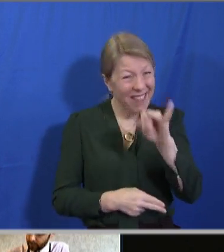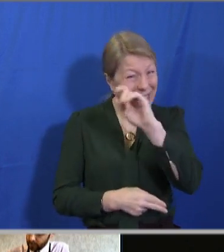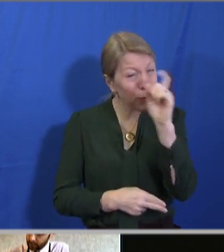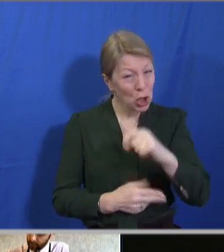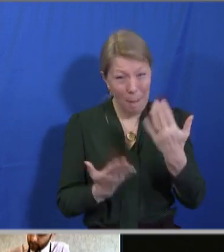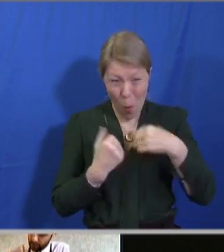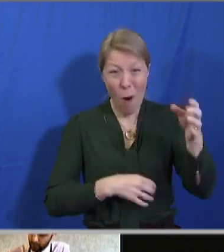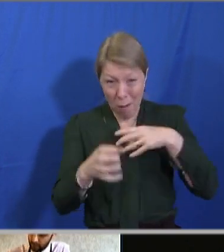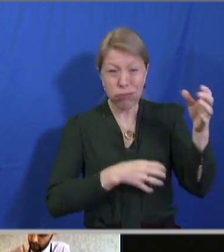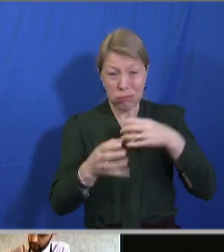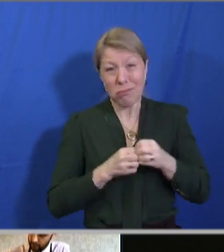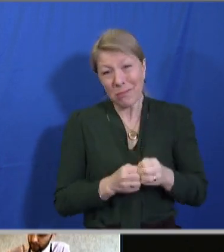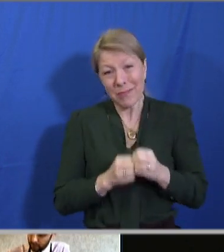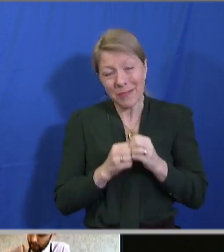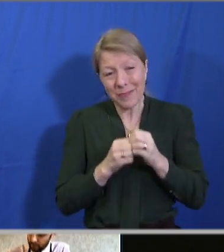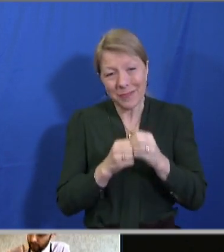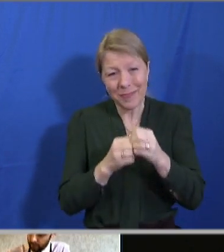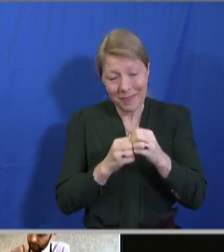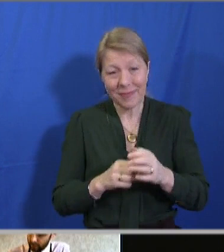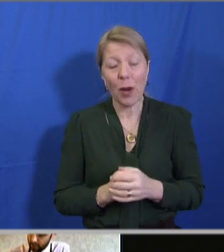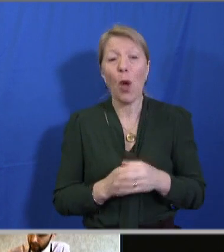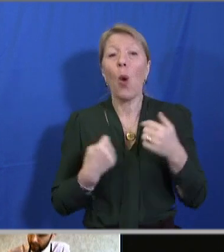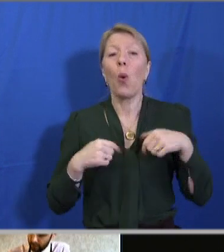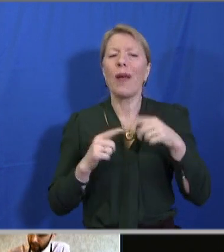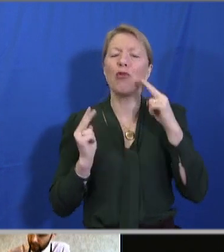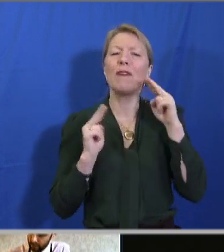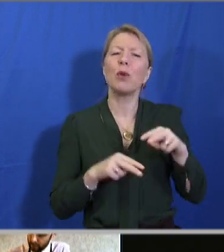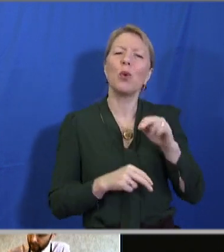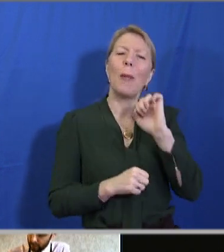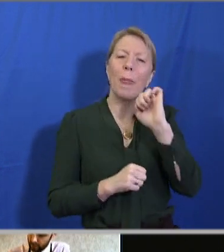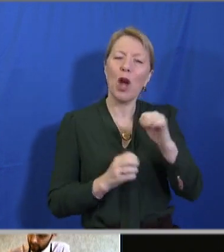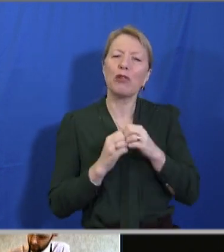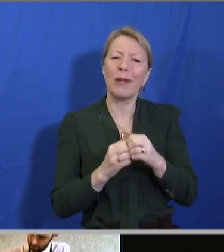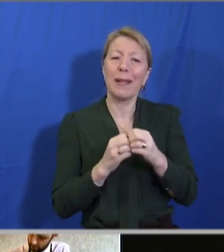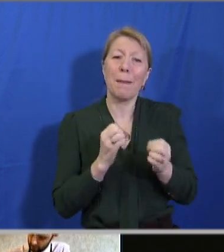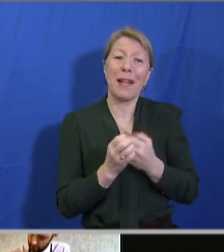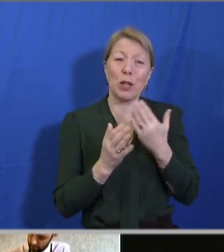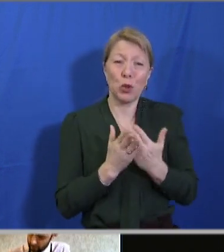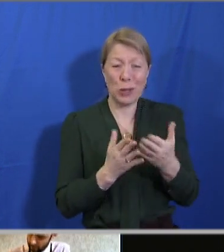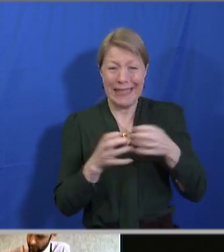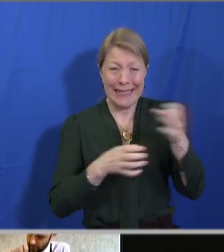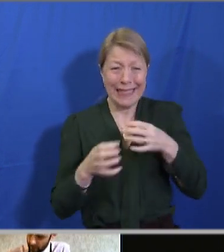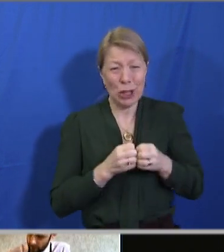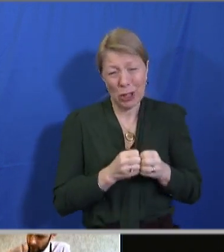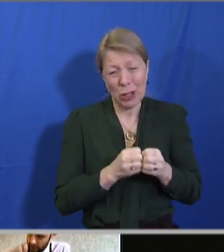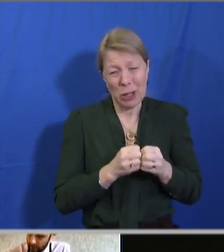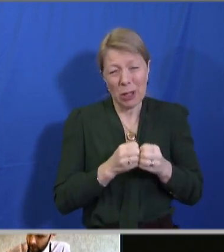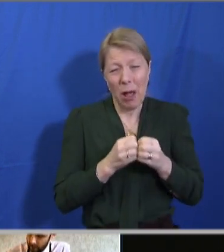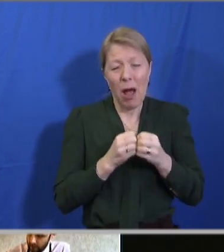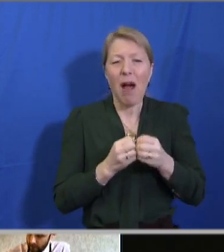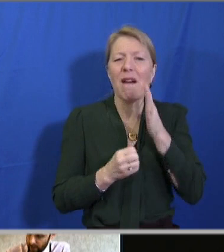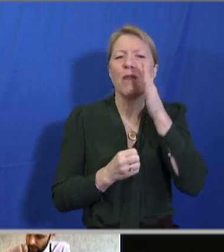a review of GP trainee places to make sure there are enough GPs to meet our primary care needs into the